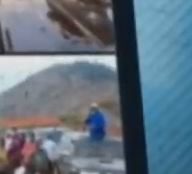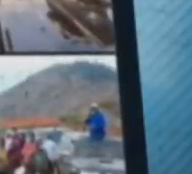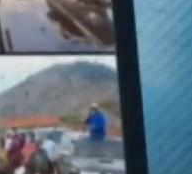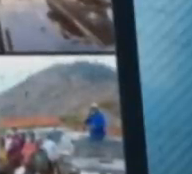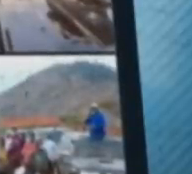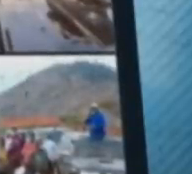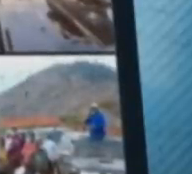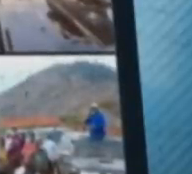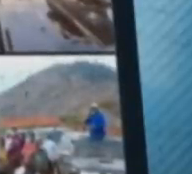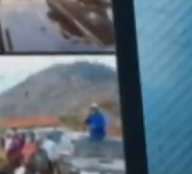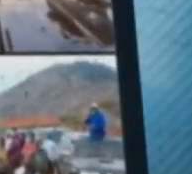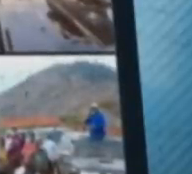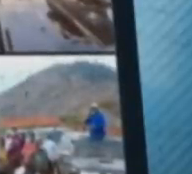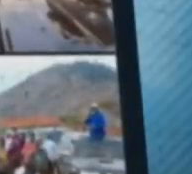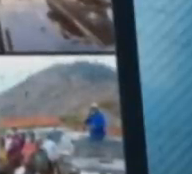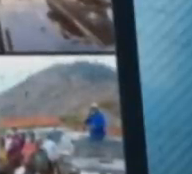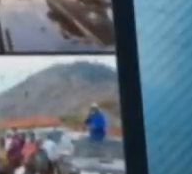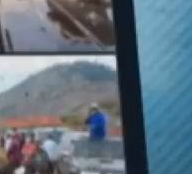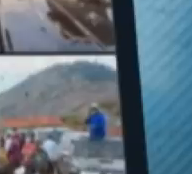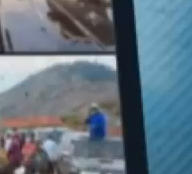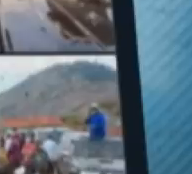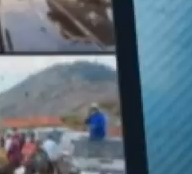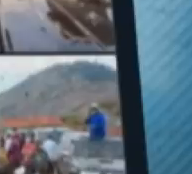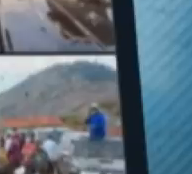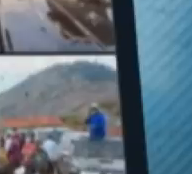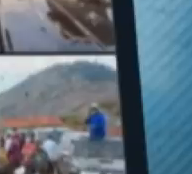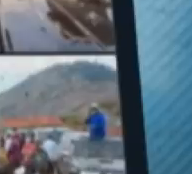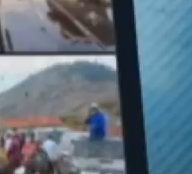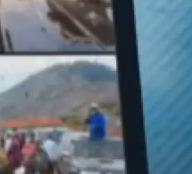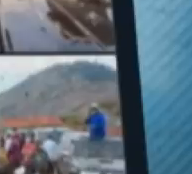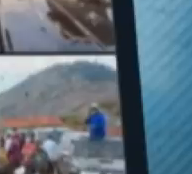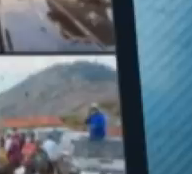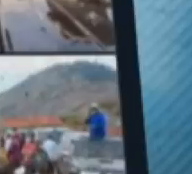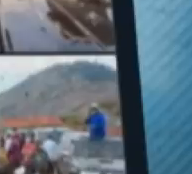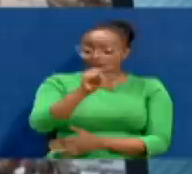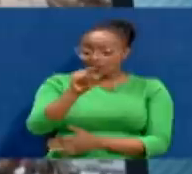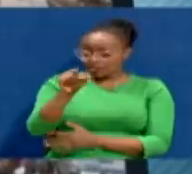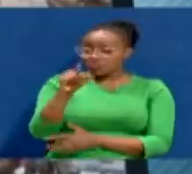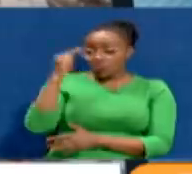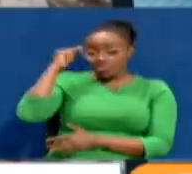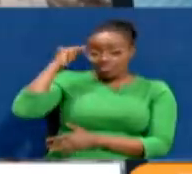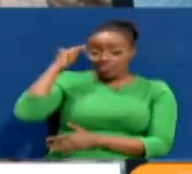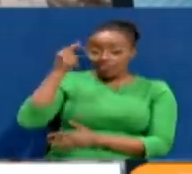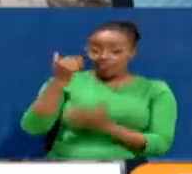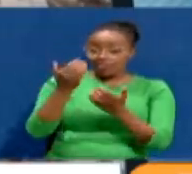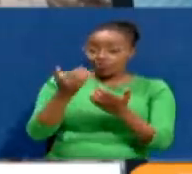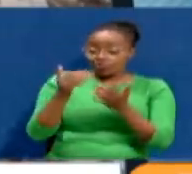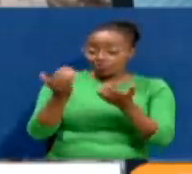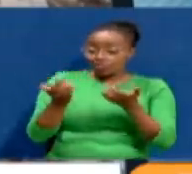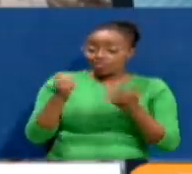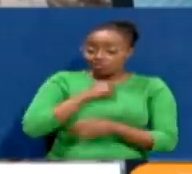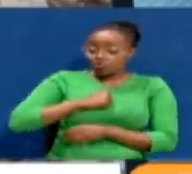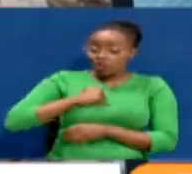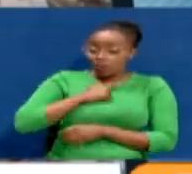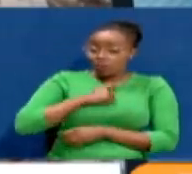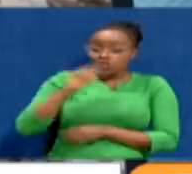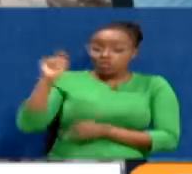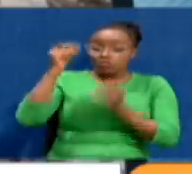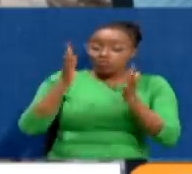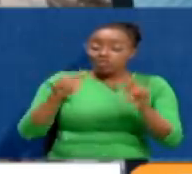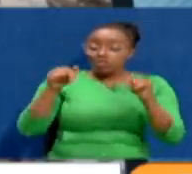of different gatherings with different leaders. Kimani Ichung'wah, do you think you owe Kenyans an apology tonight?